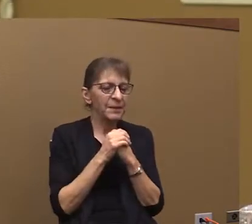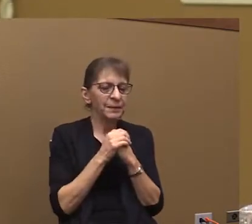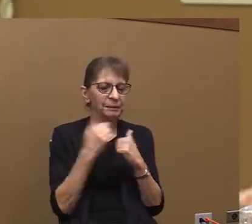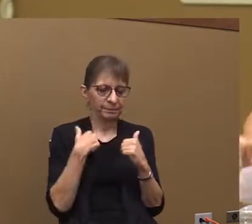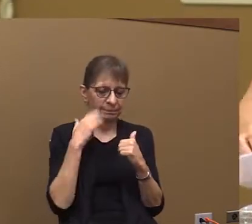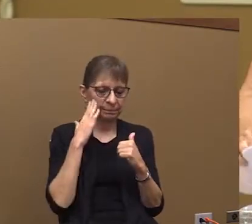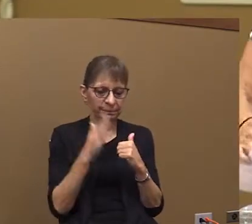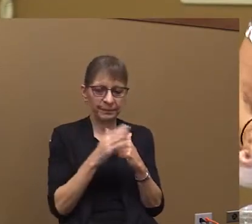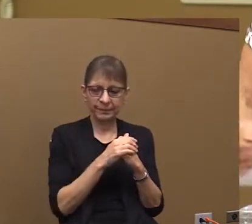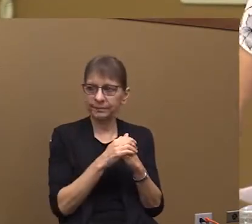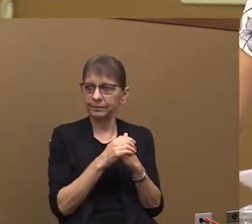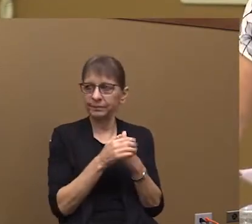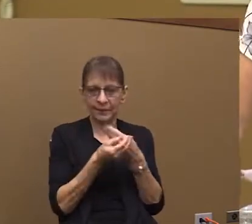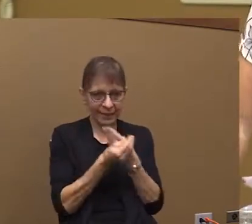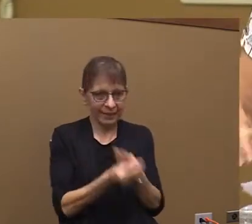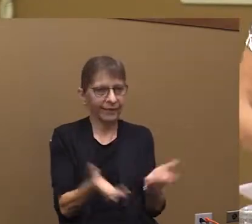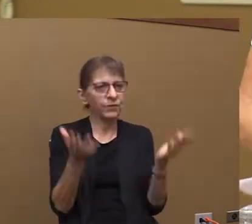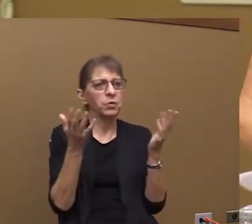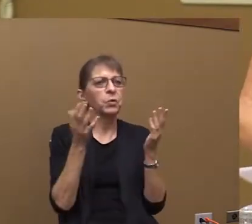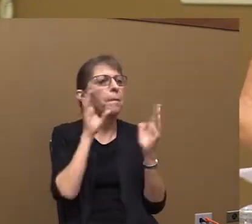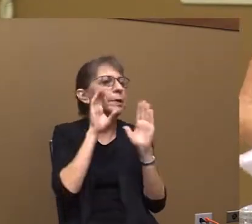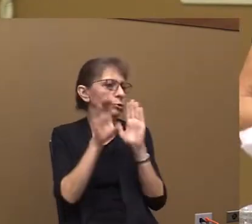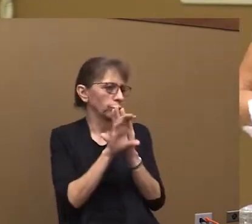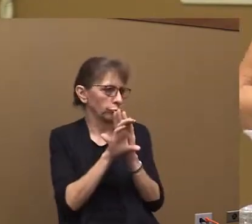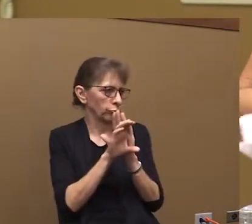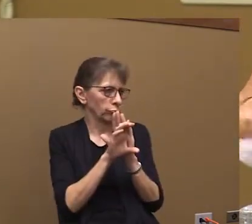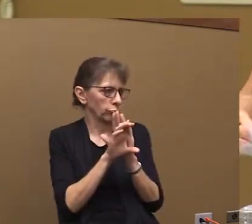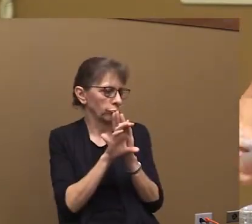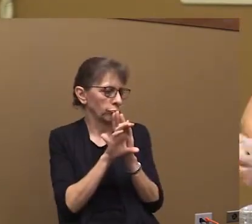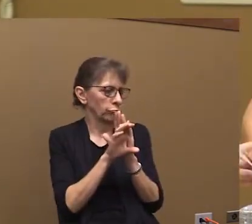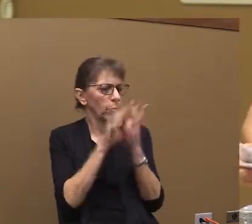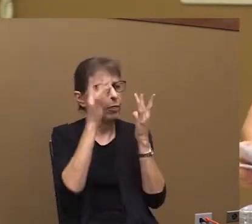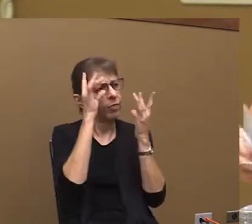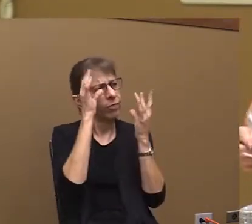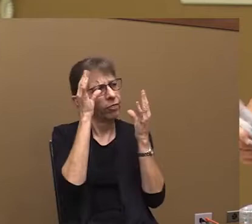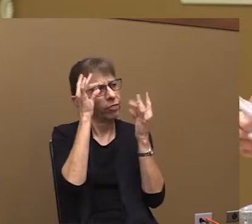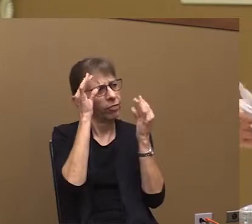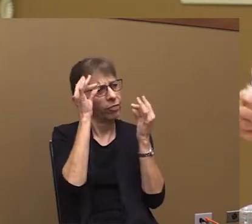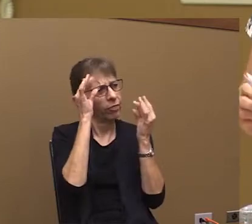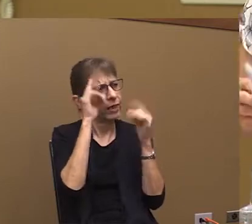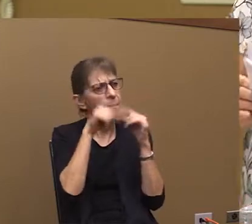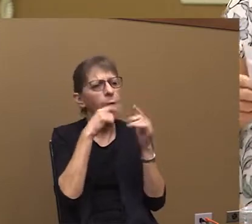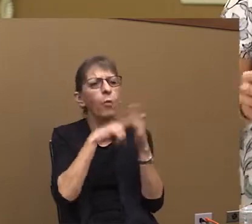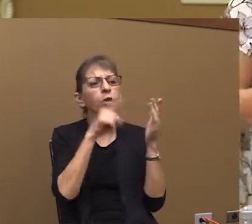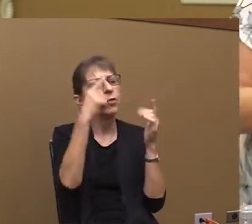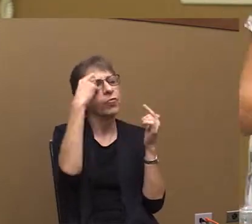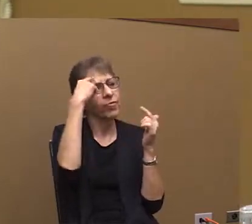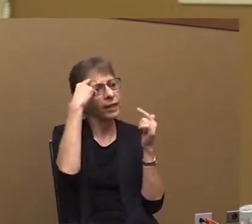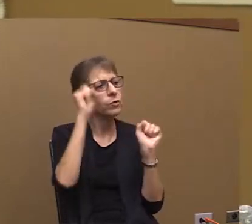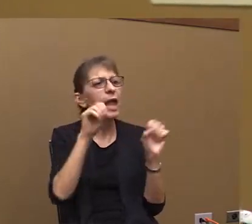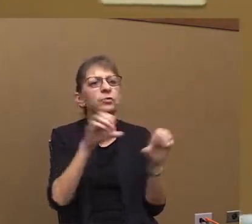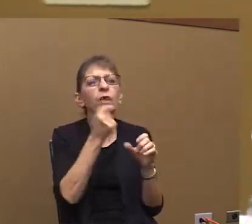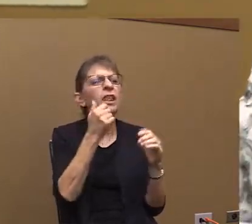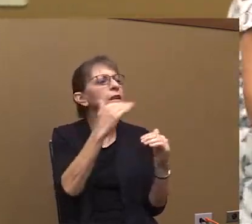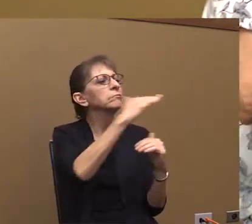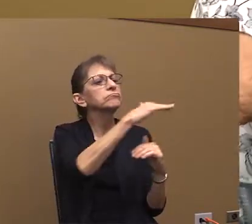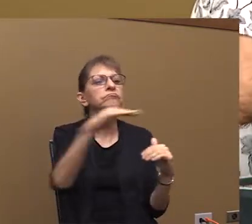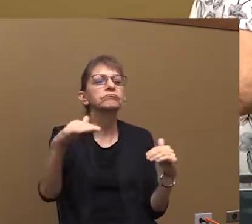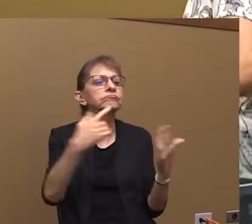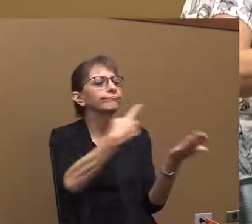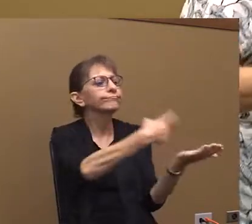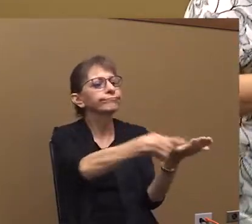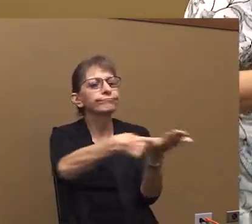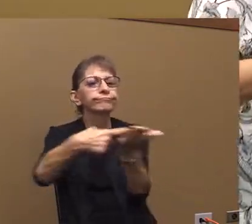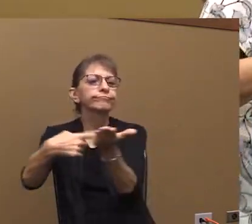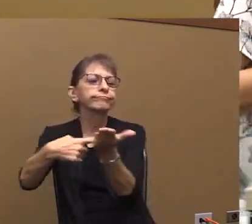for thinking about what people might be saying or thinking. I'm going to give you like a